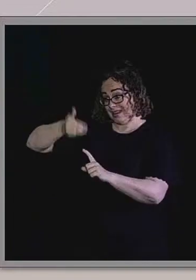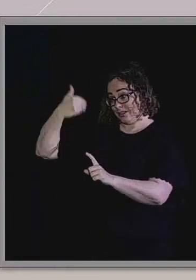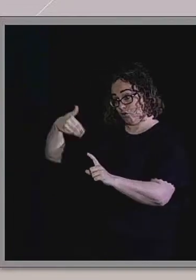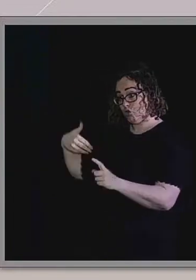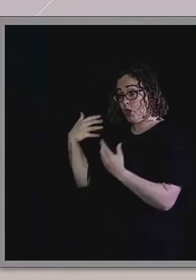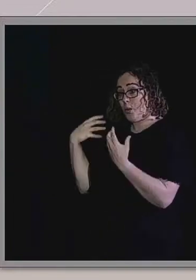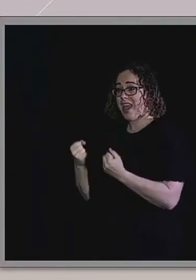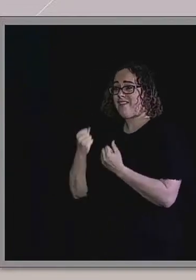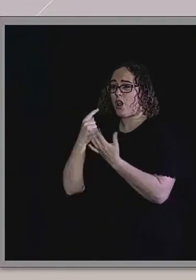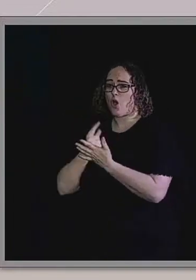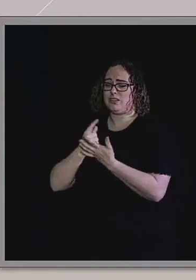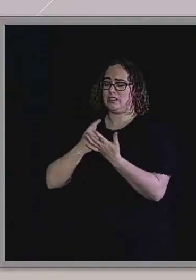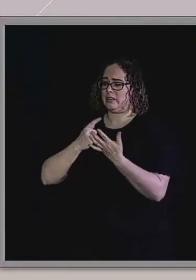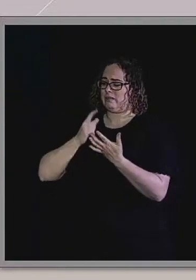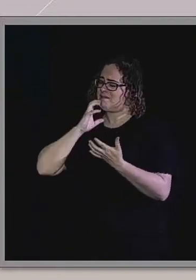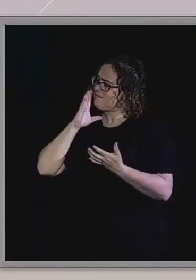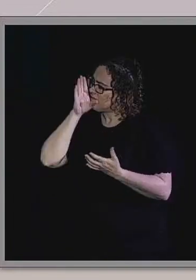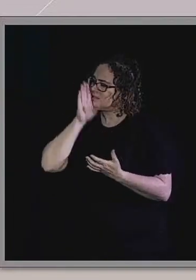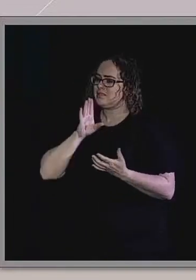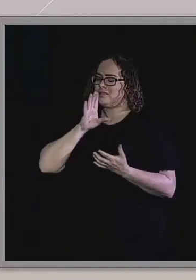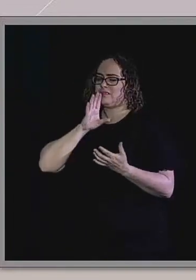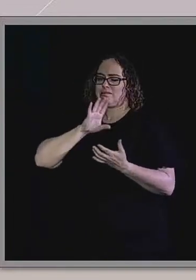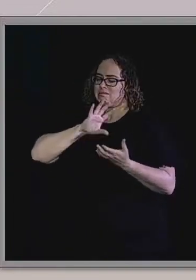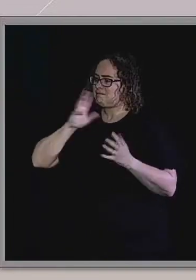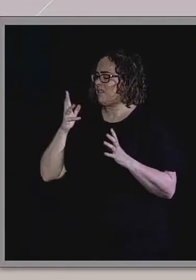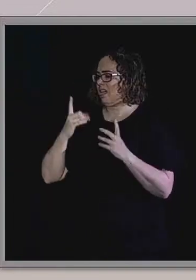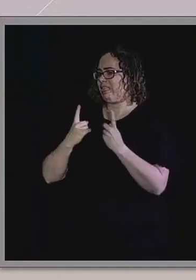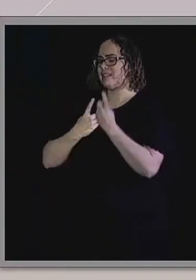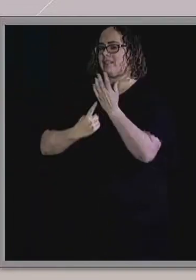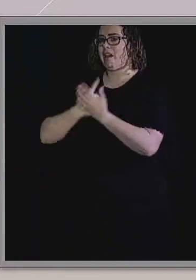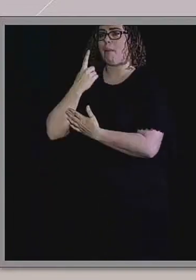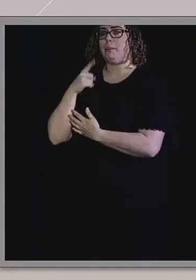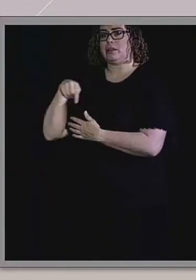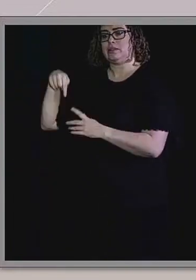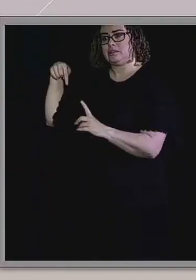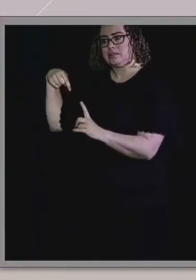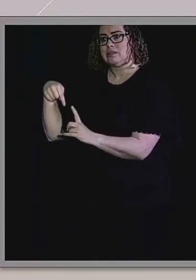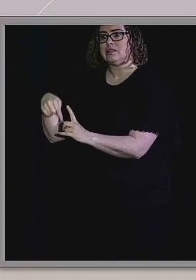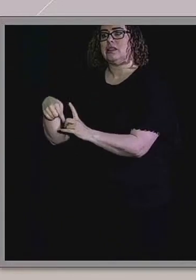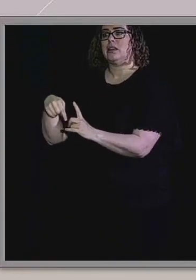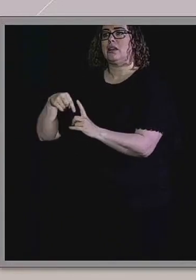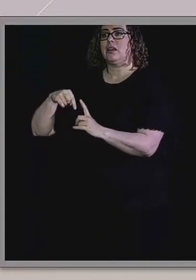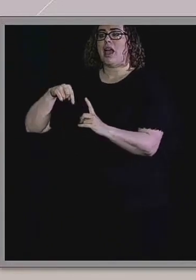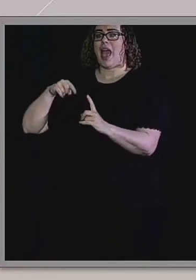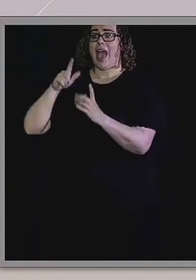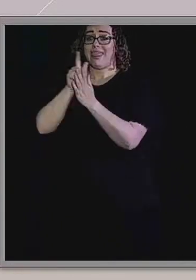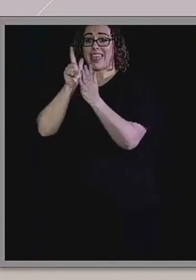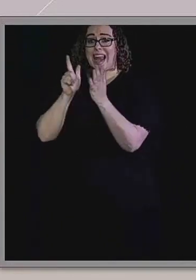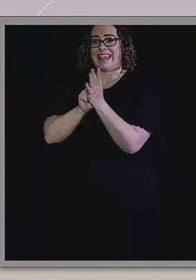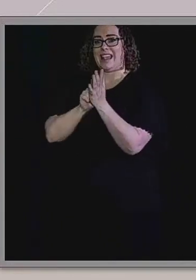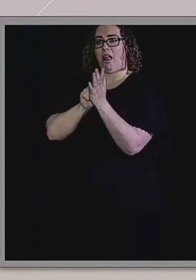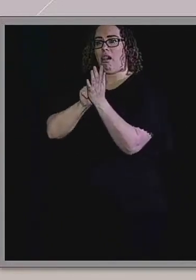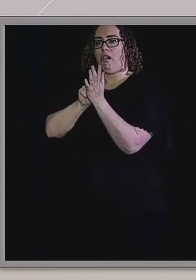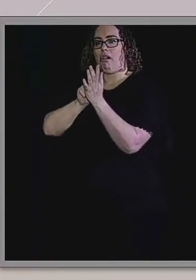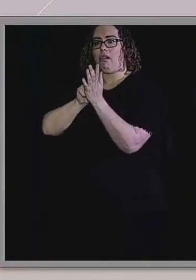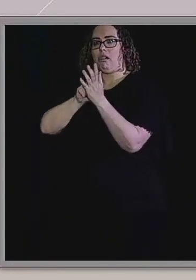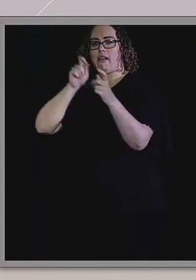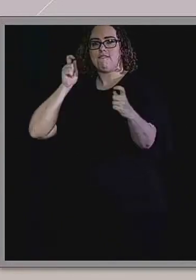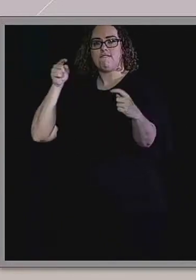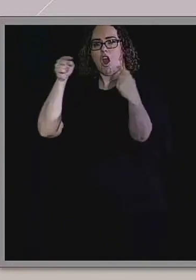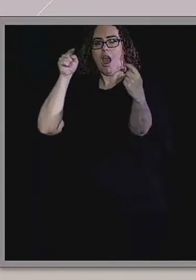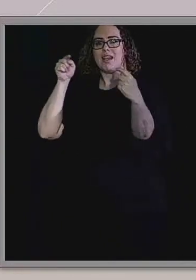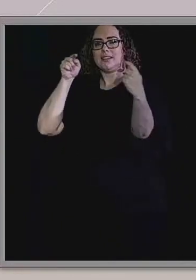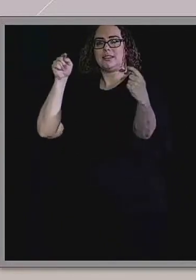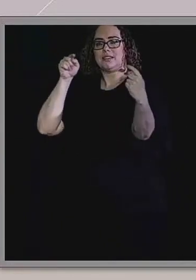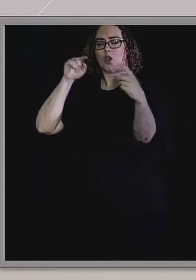and the corporate conduct that's gone on, I think in terms of the legal fight and what's come out of that, it's actually, I think, a